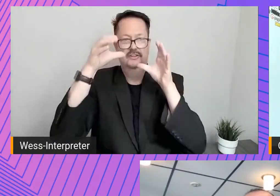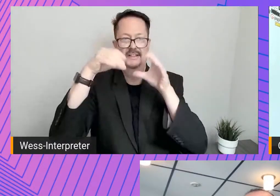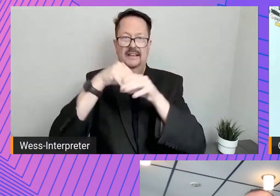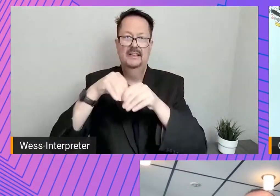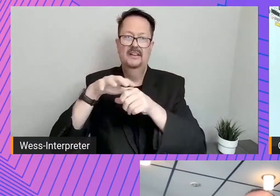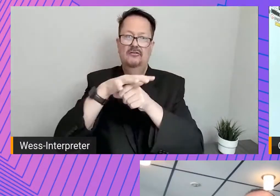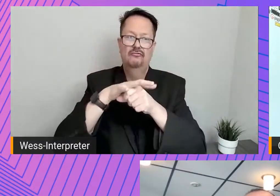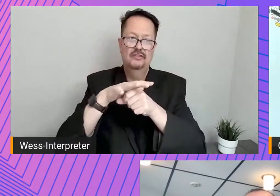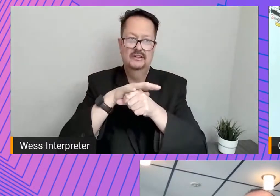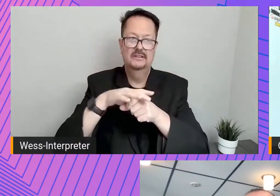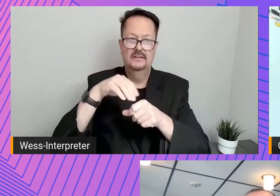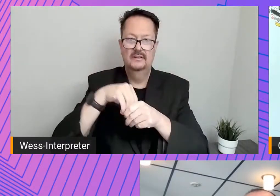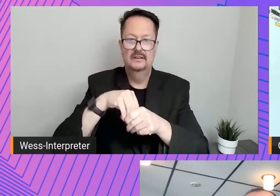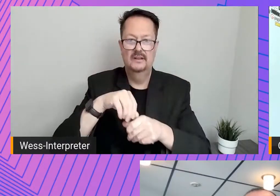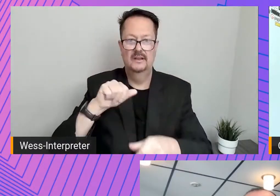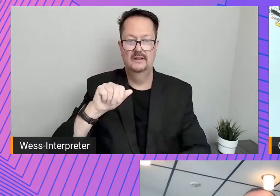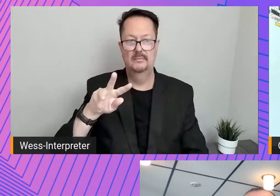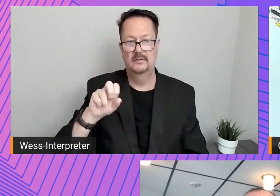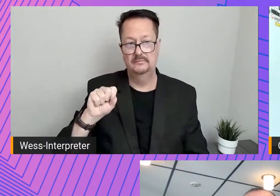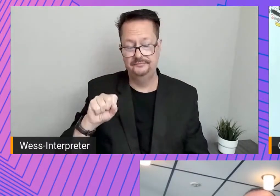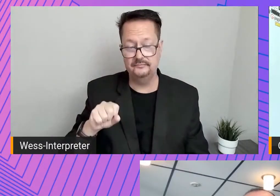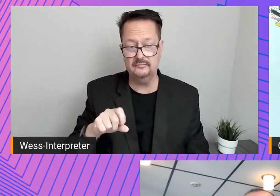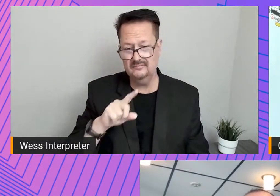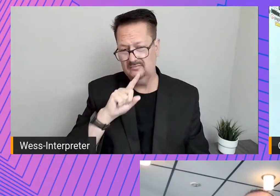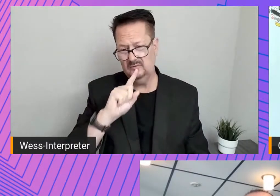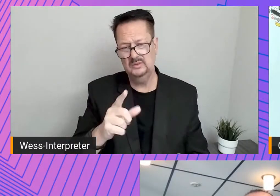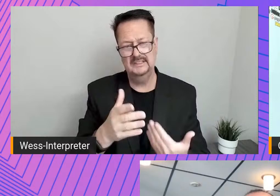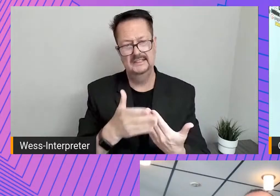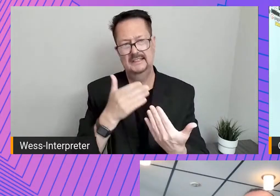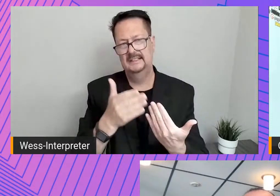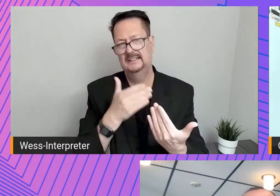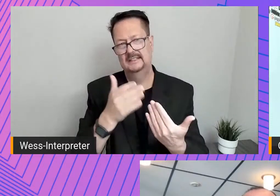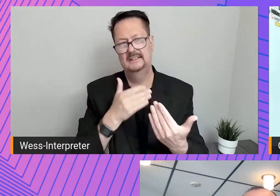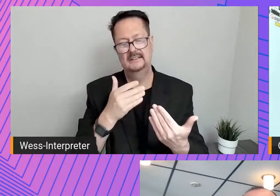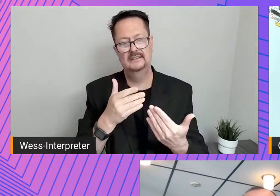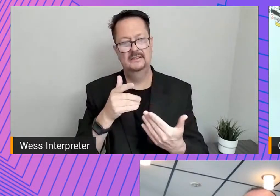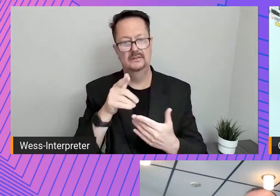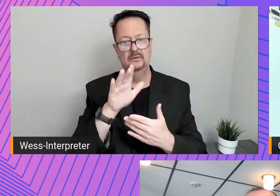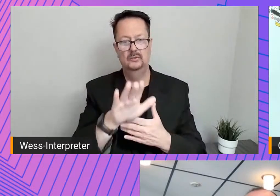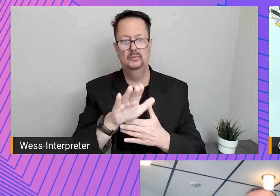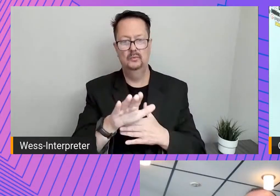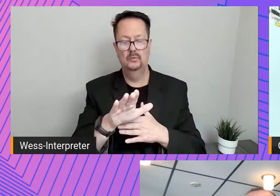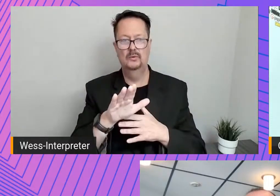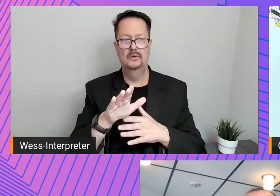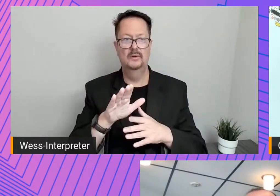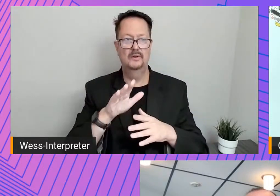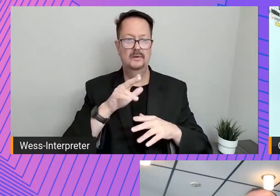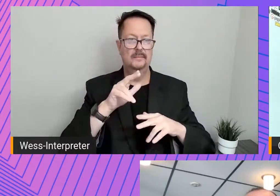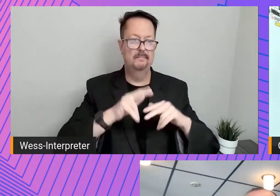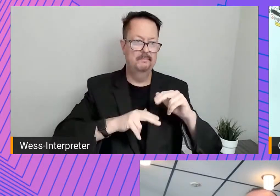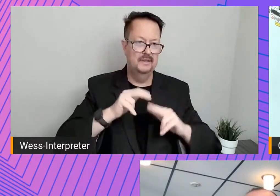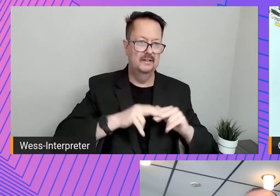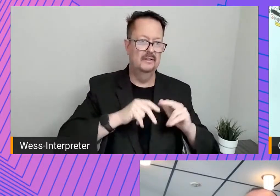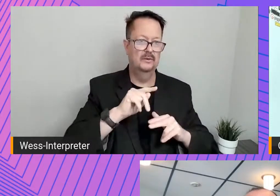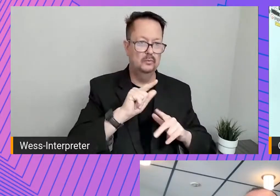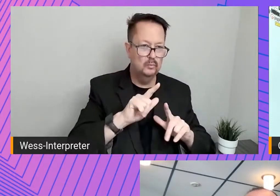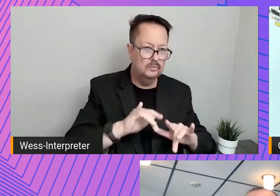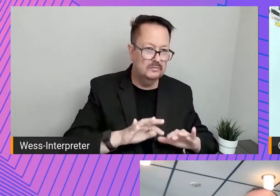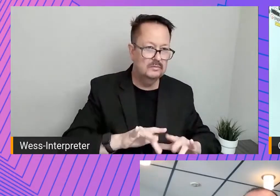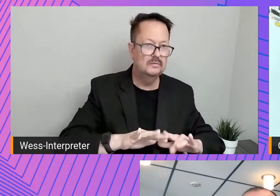in AWS. So it provides a real easy way to take that image that you created through your build tools and run it at